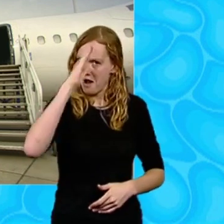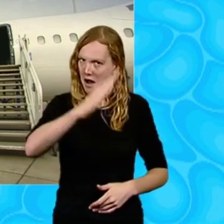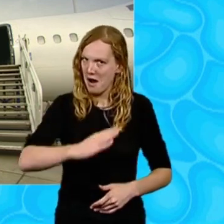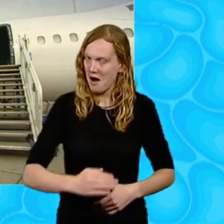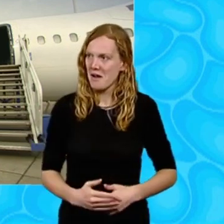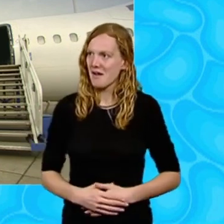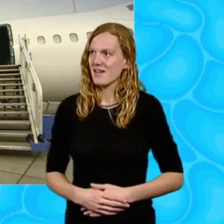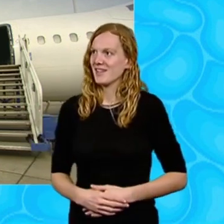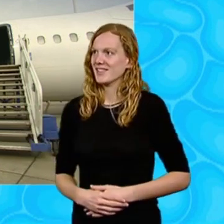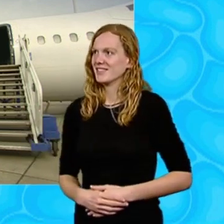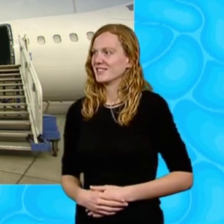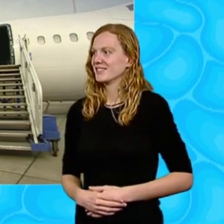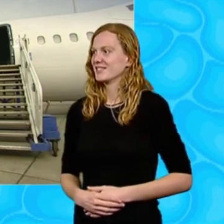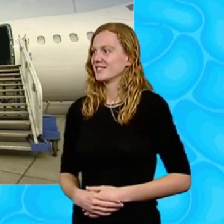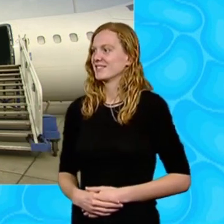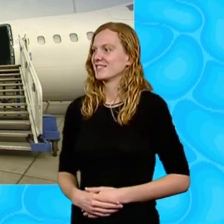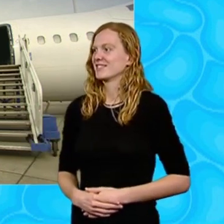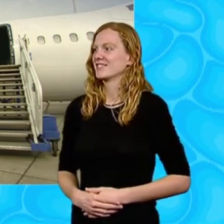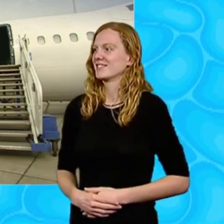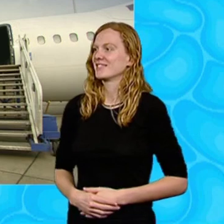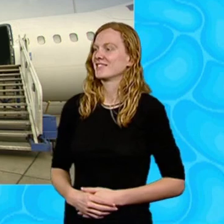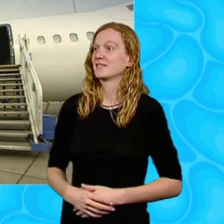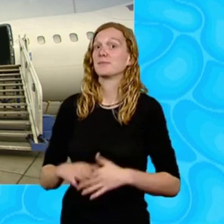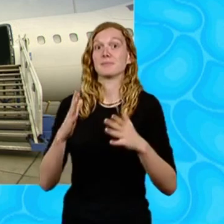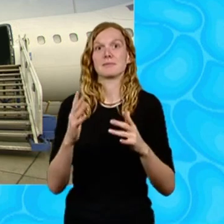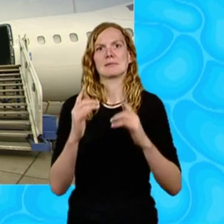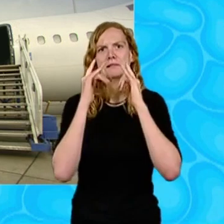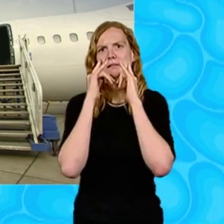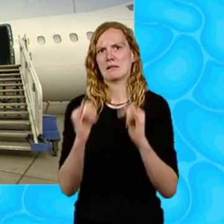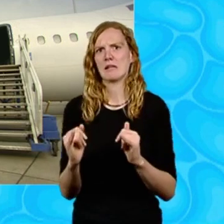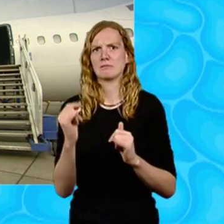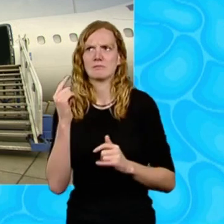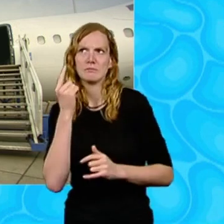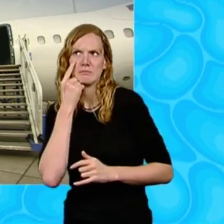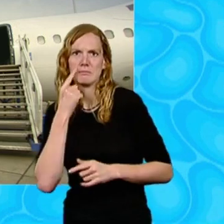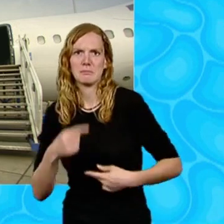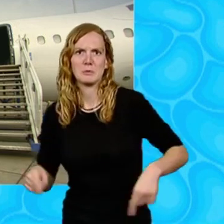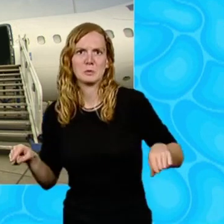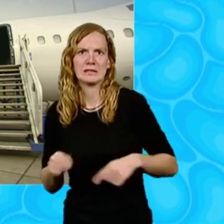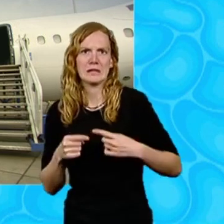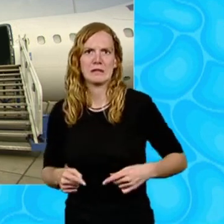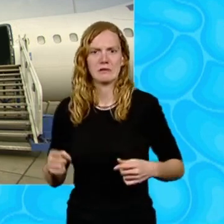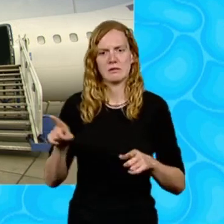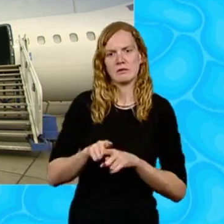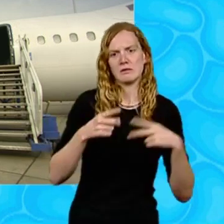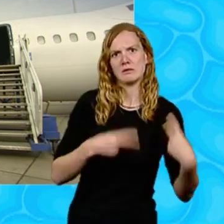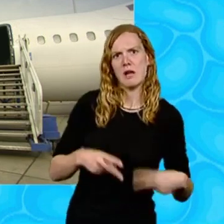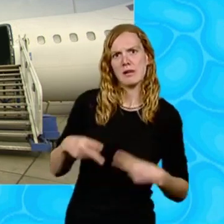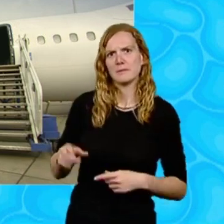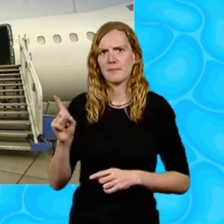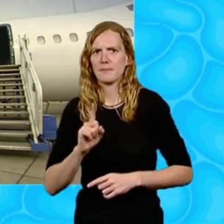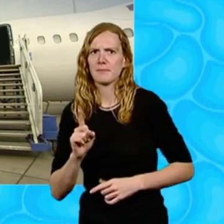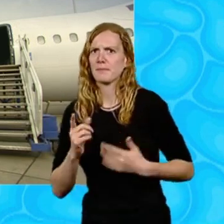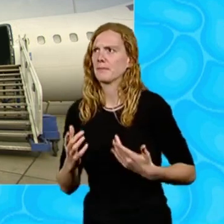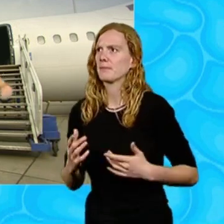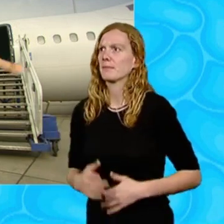pilot salute up into the sky. Well, let's test pilot those moves with some music. We'll